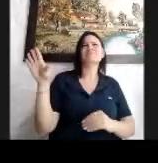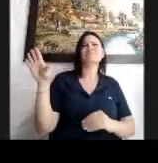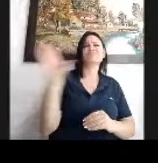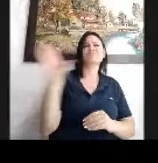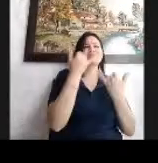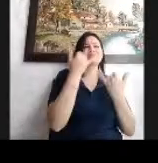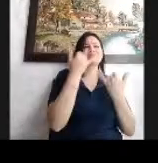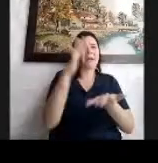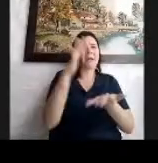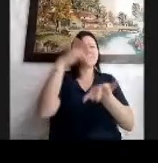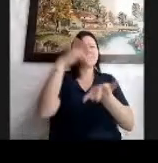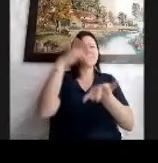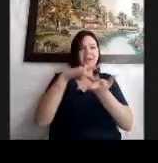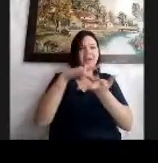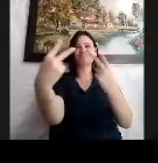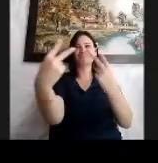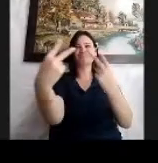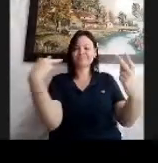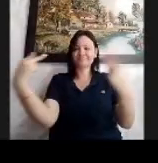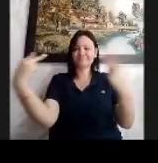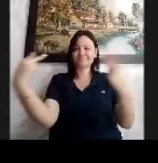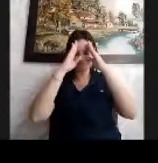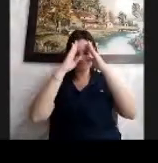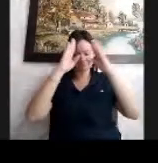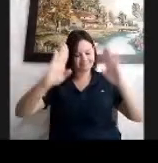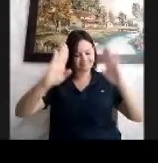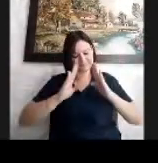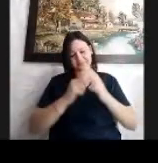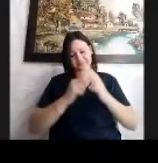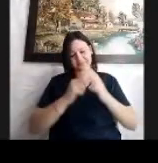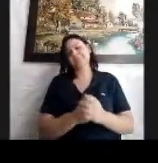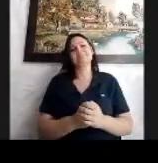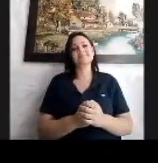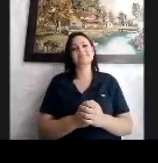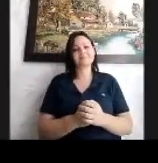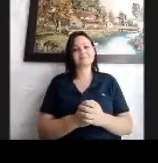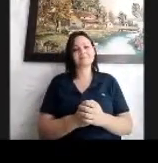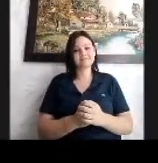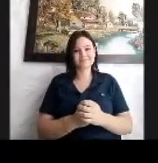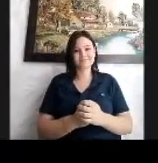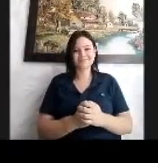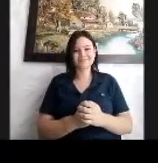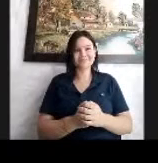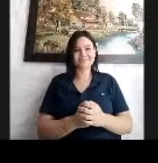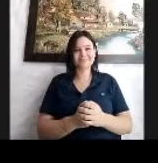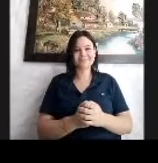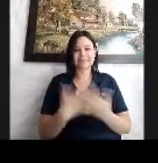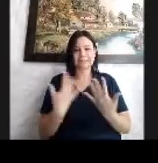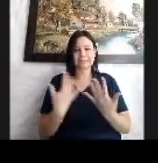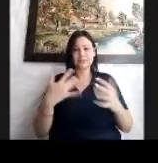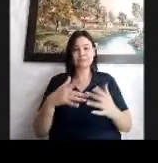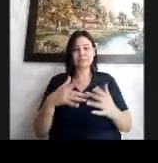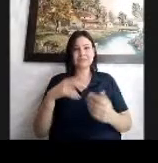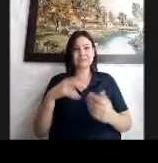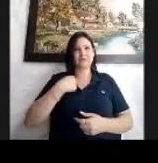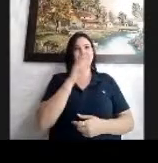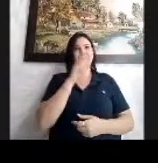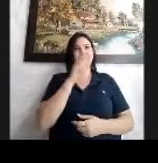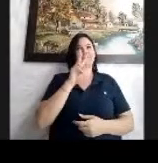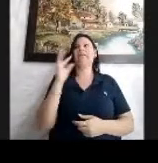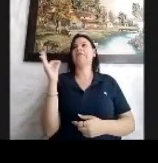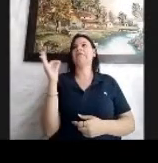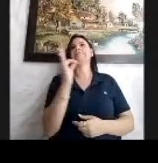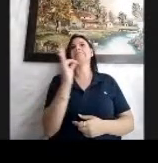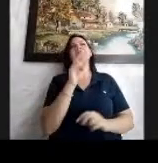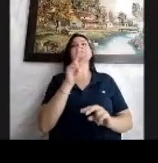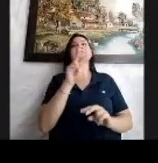Es realmente maravilloso poder ser testiga de ustedes, de sus